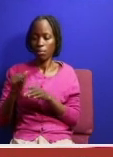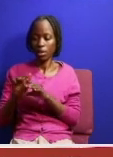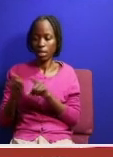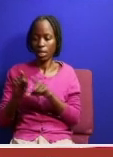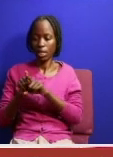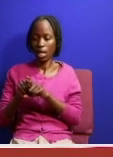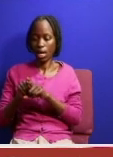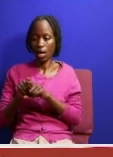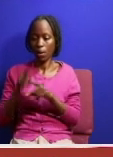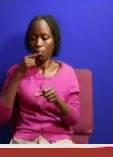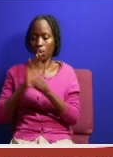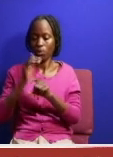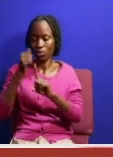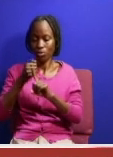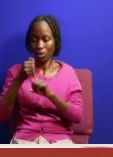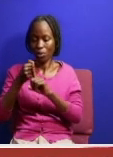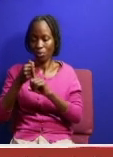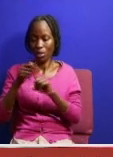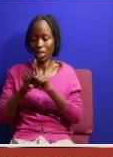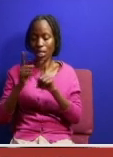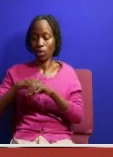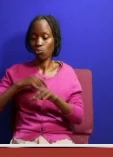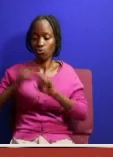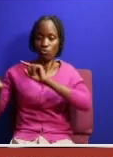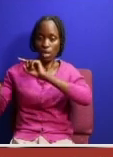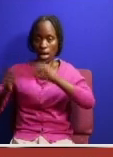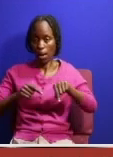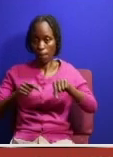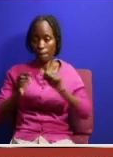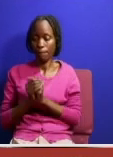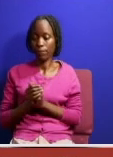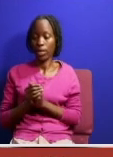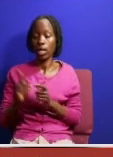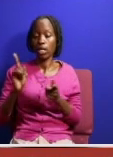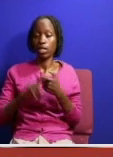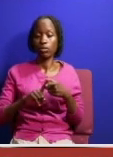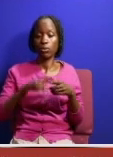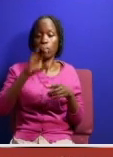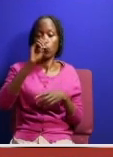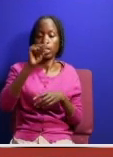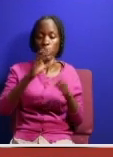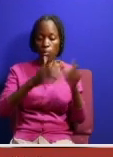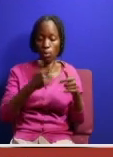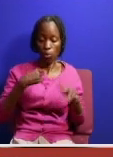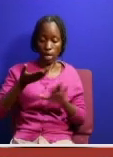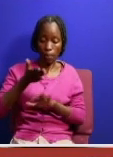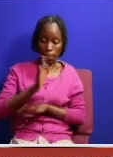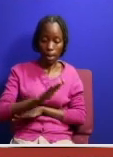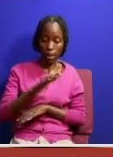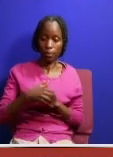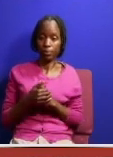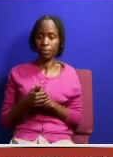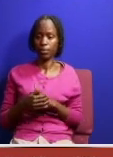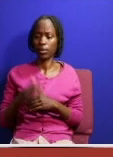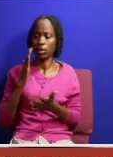political agenda in the region. Sisi tumekuja kwa chama cha ODM, tumerudi.